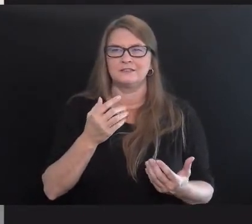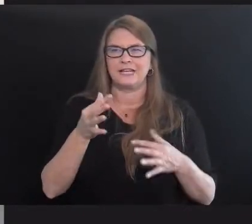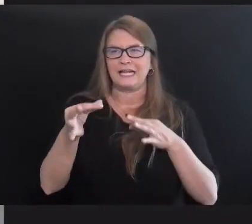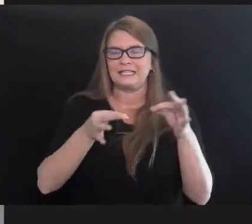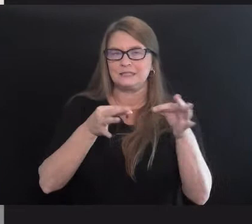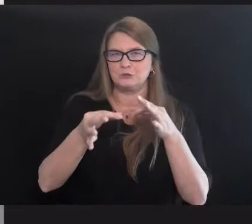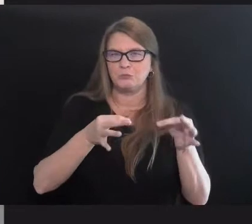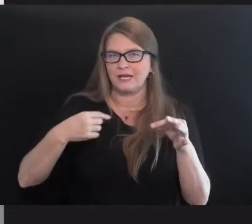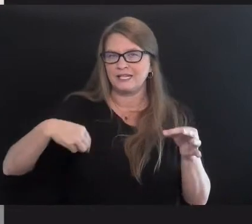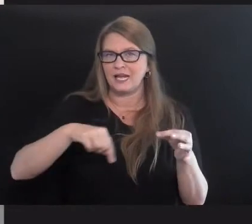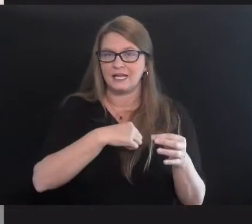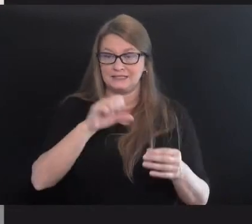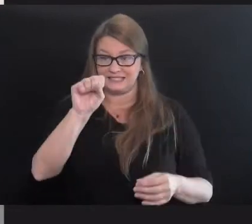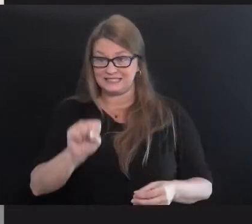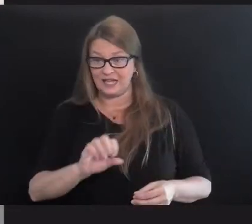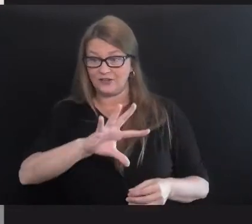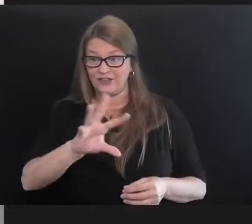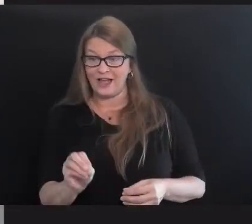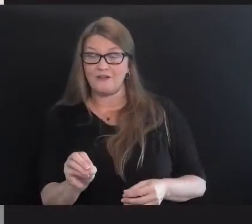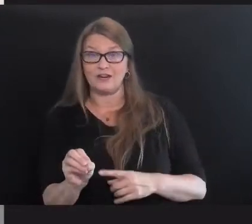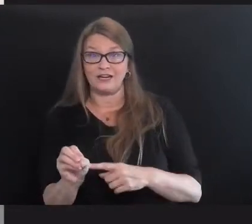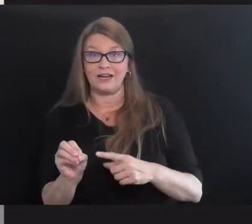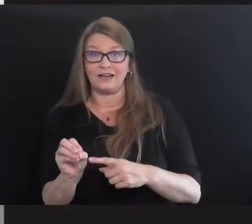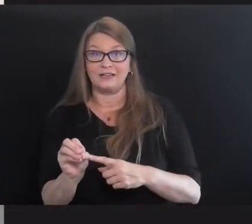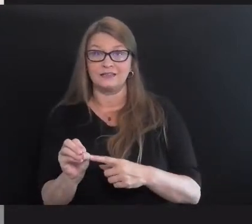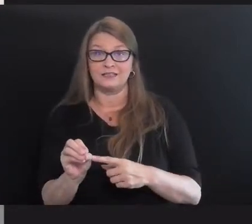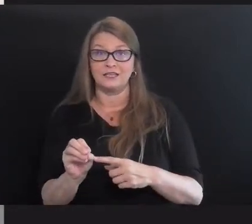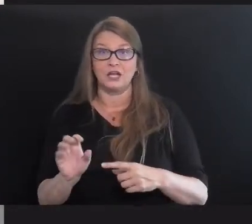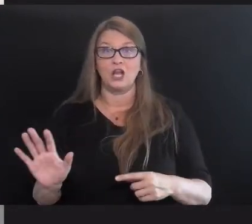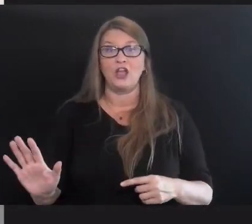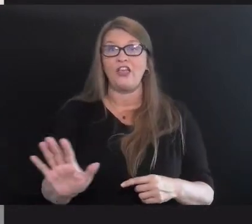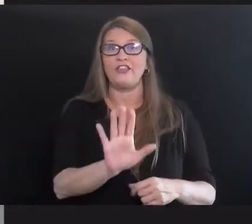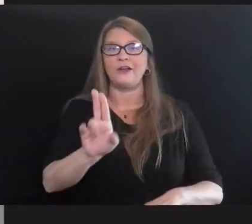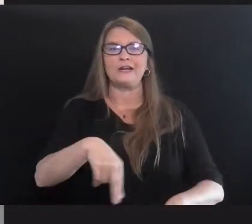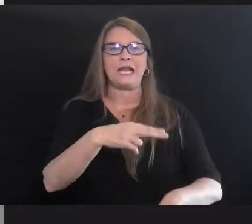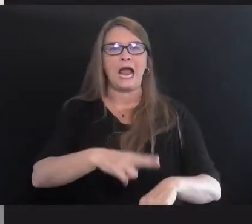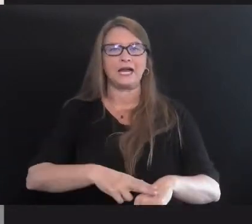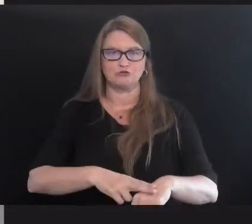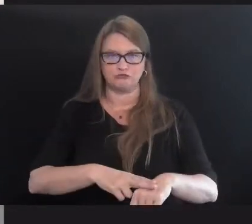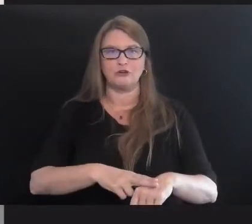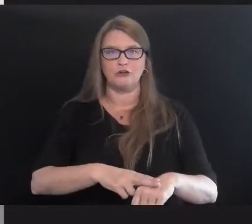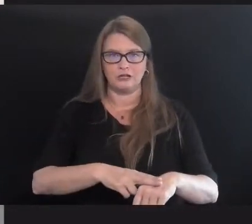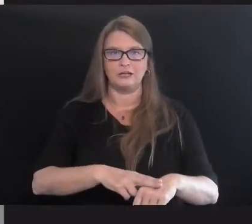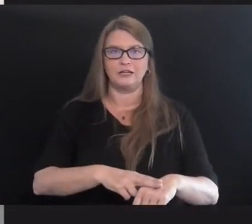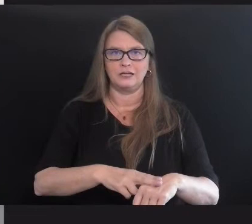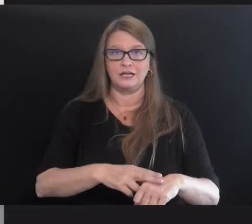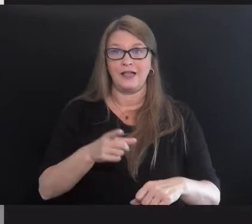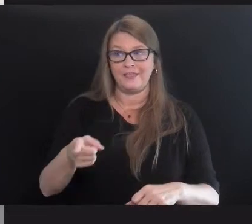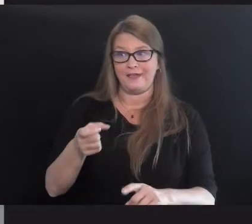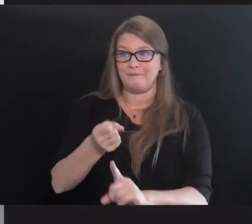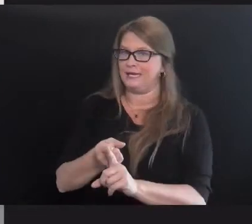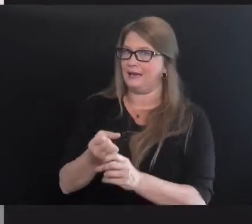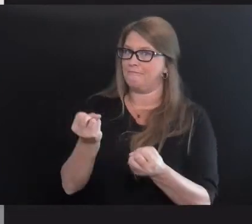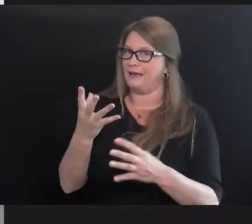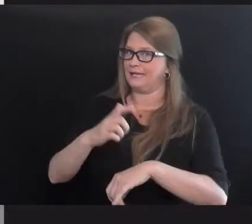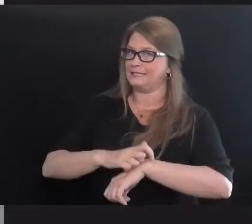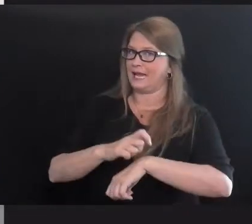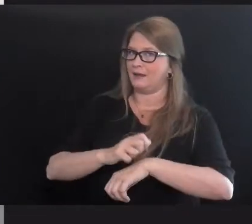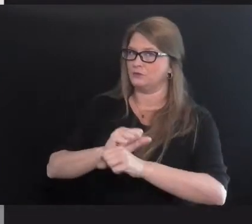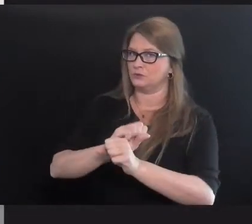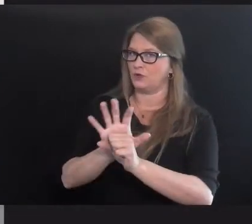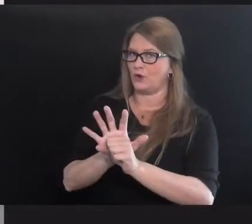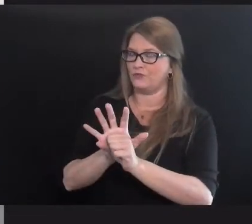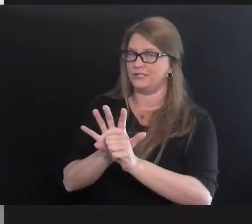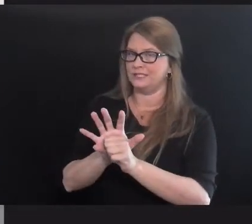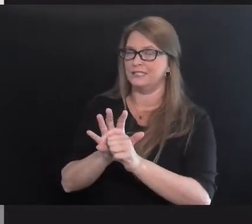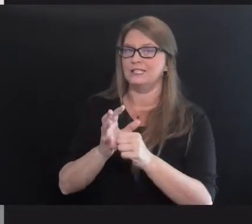what we're seeing in South Africa may be a result of their natural immunity because they've been hit by several waves of corona, and also their younger